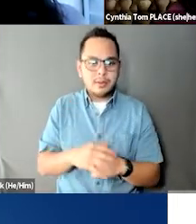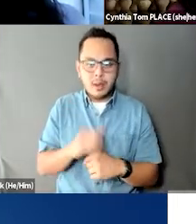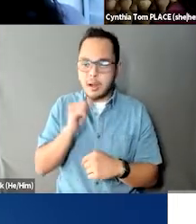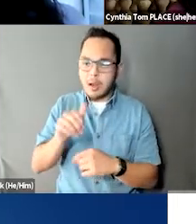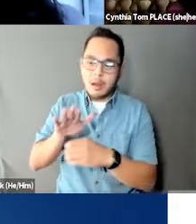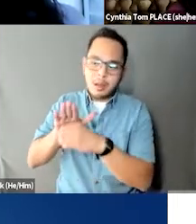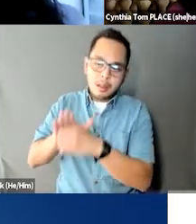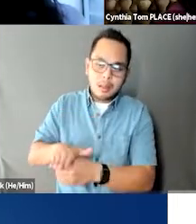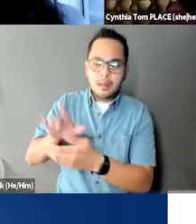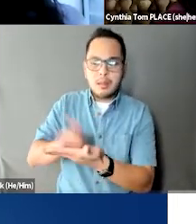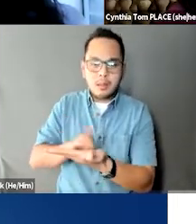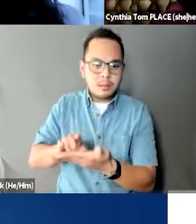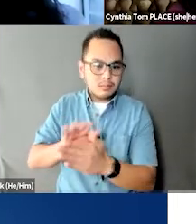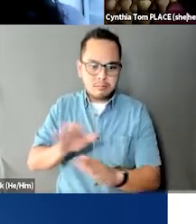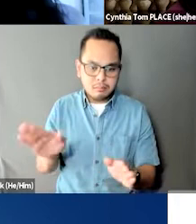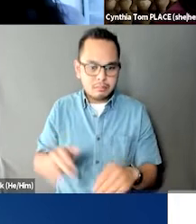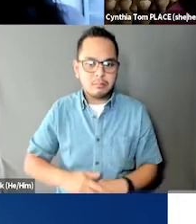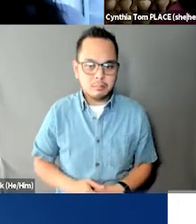derogatory approach.